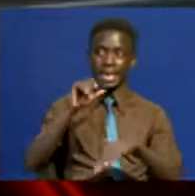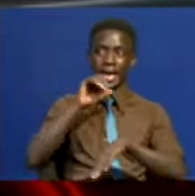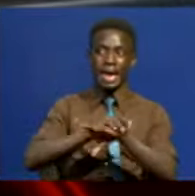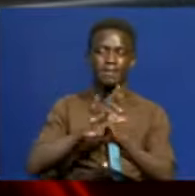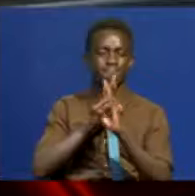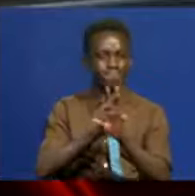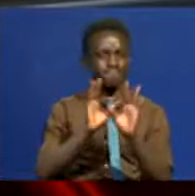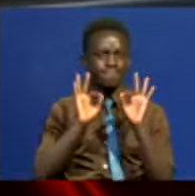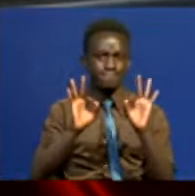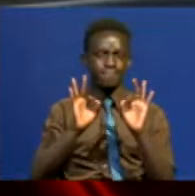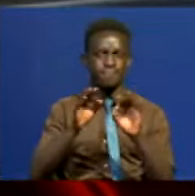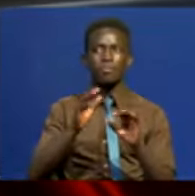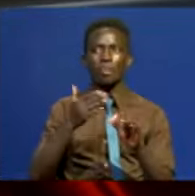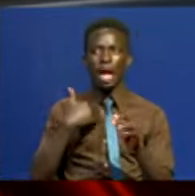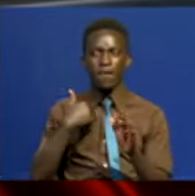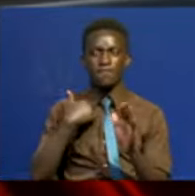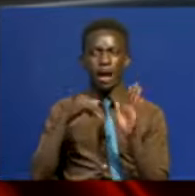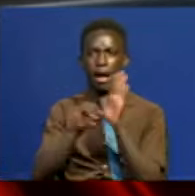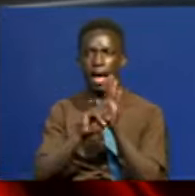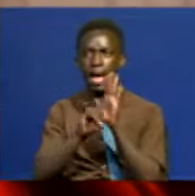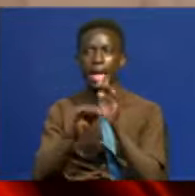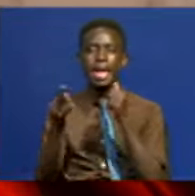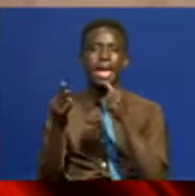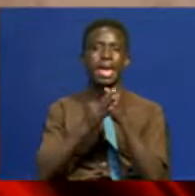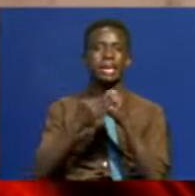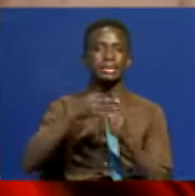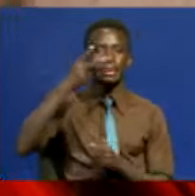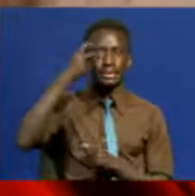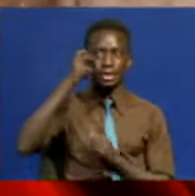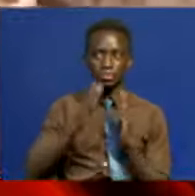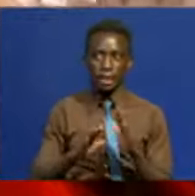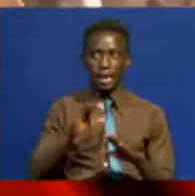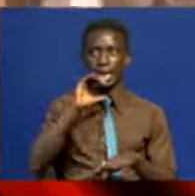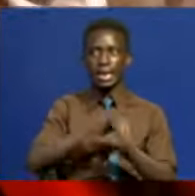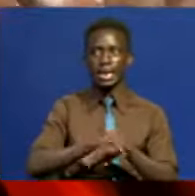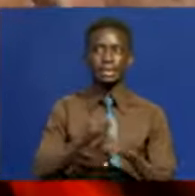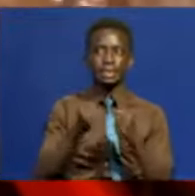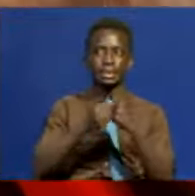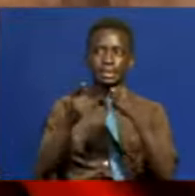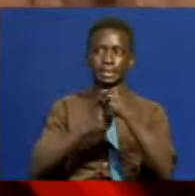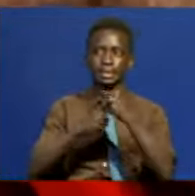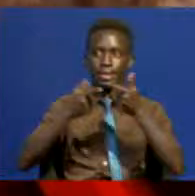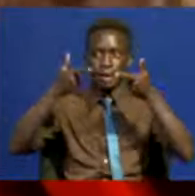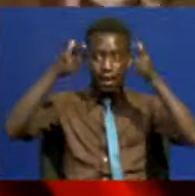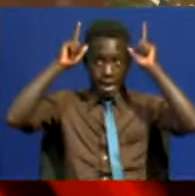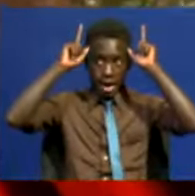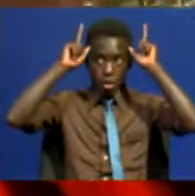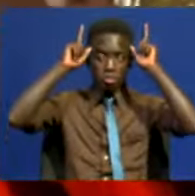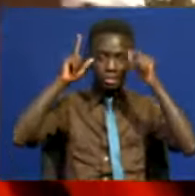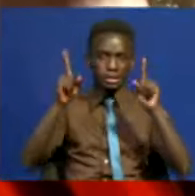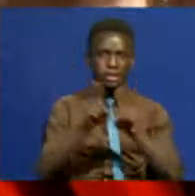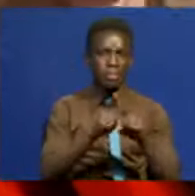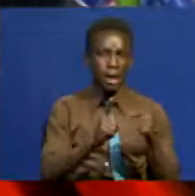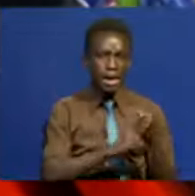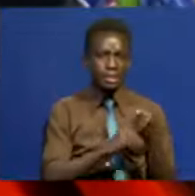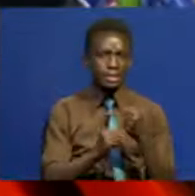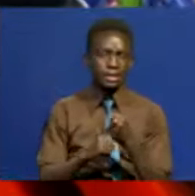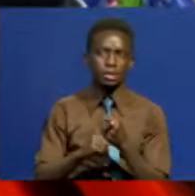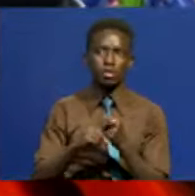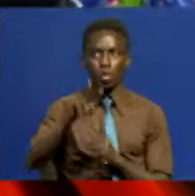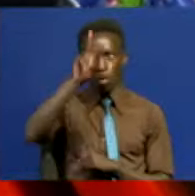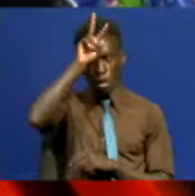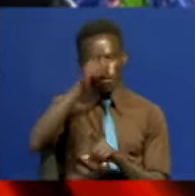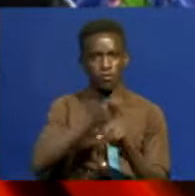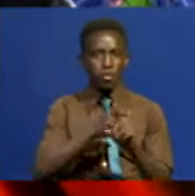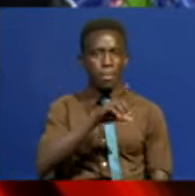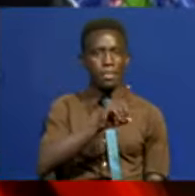the identification of 8 suspects and recovery of 16 cows from Larisoro and 88 goats from Daba.